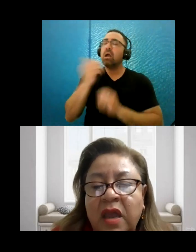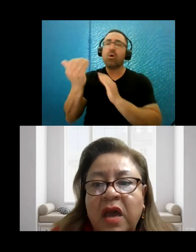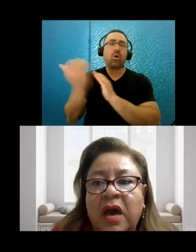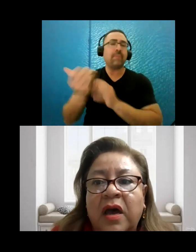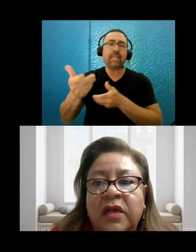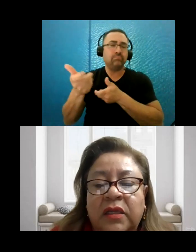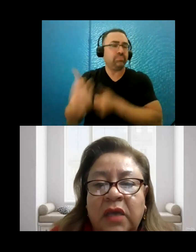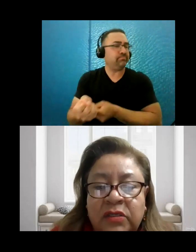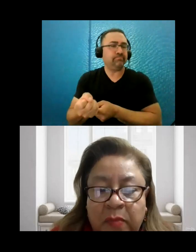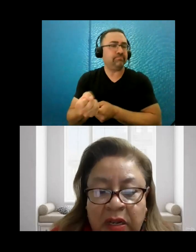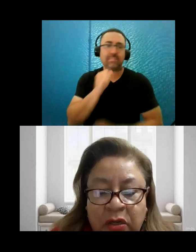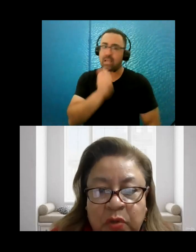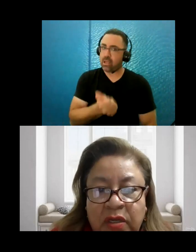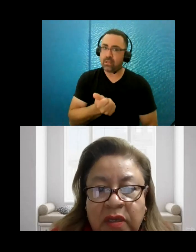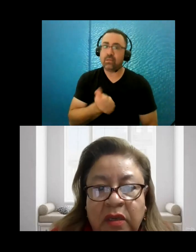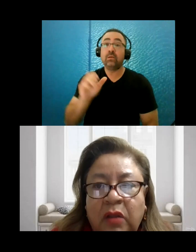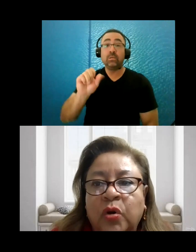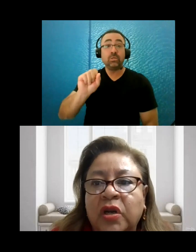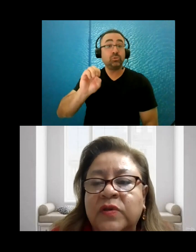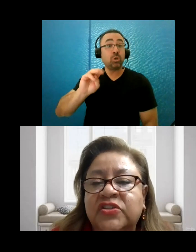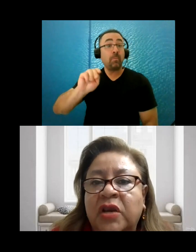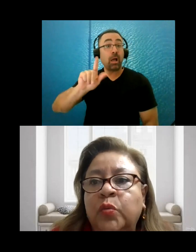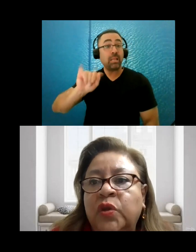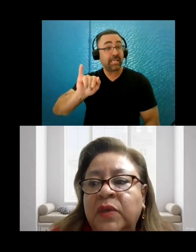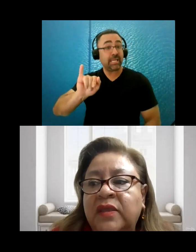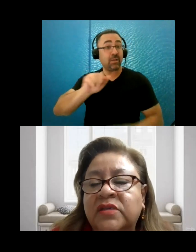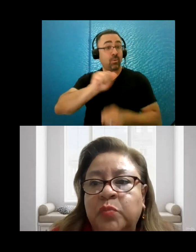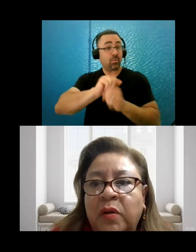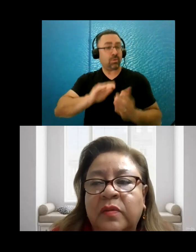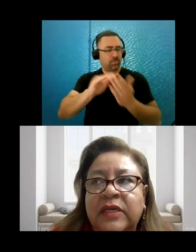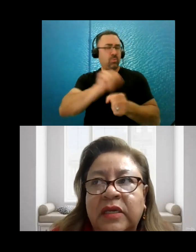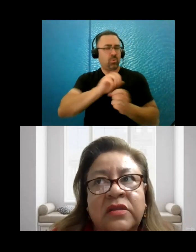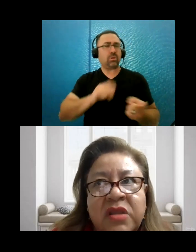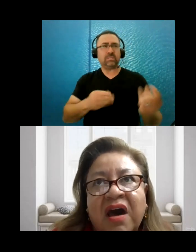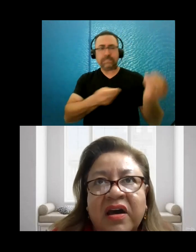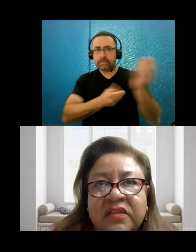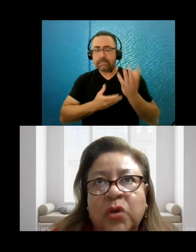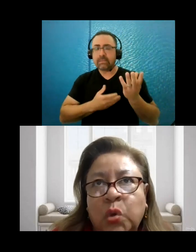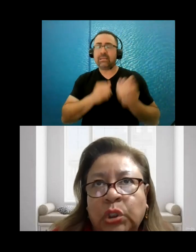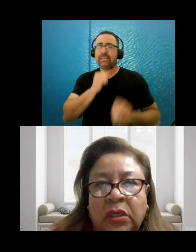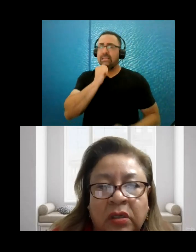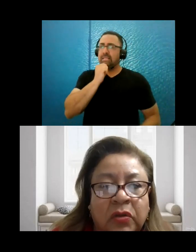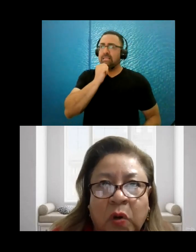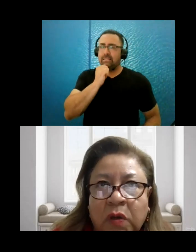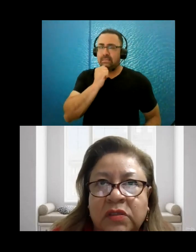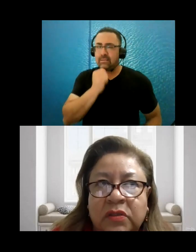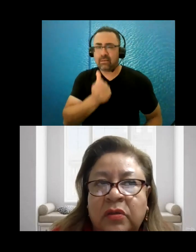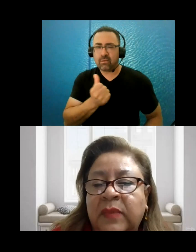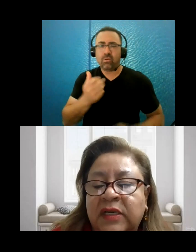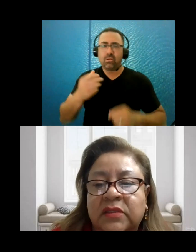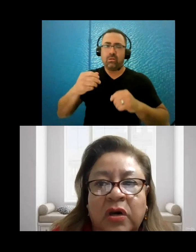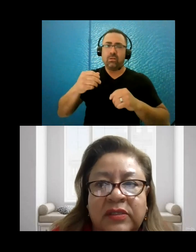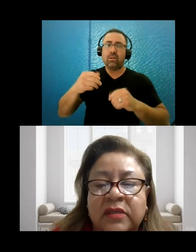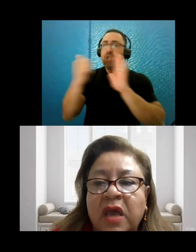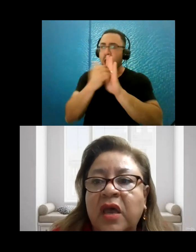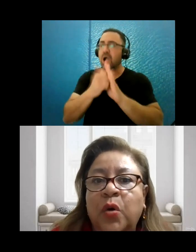thing. A Somali community health worker was sharing with me that she probably knocks or calls or